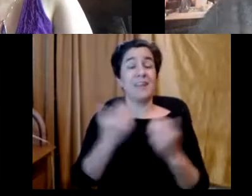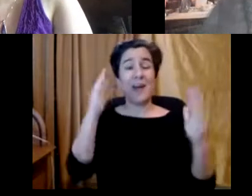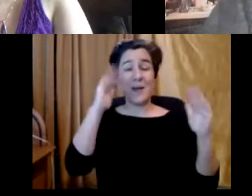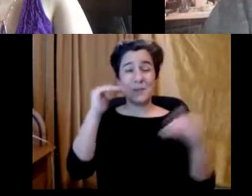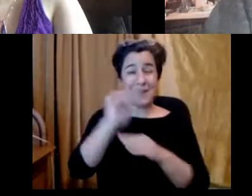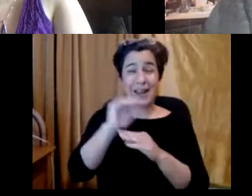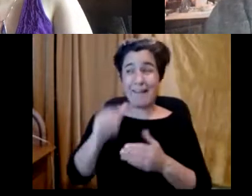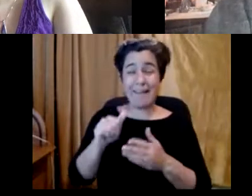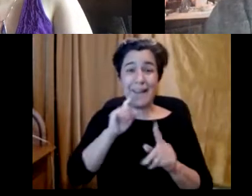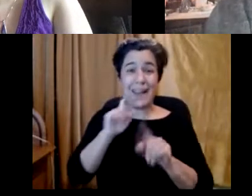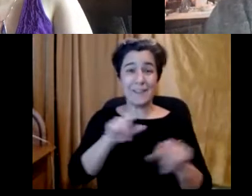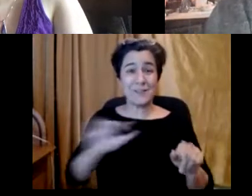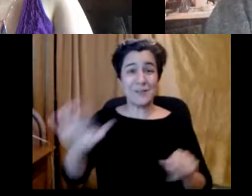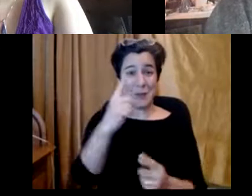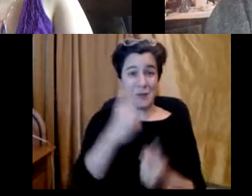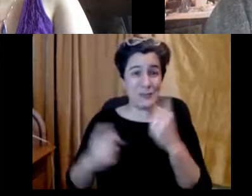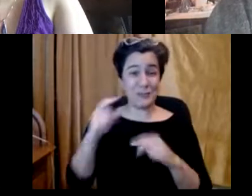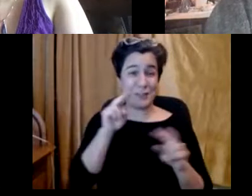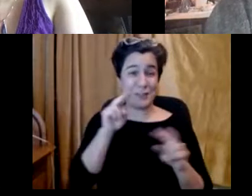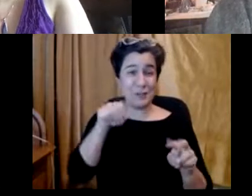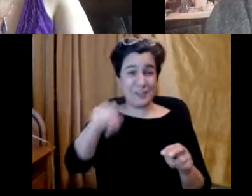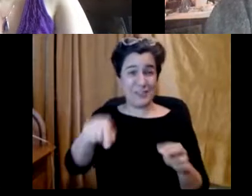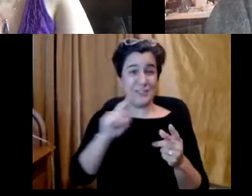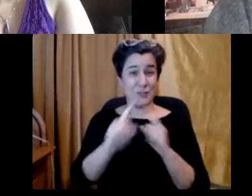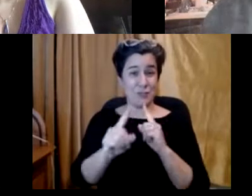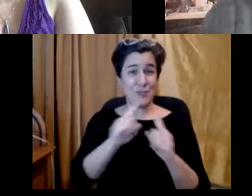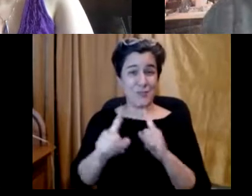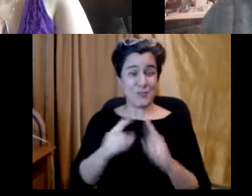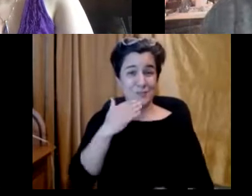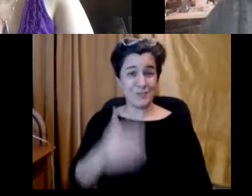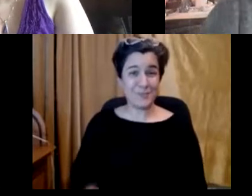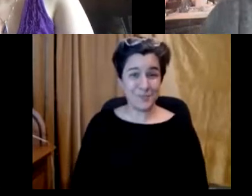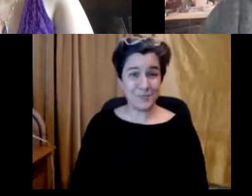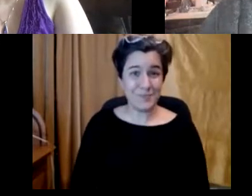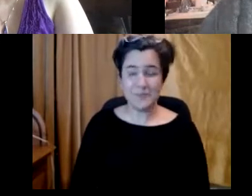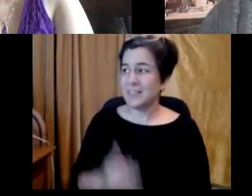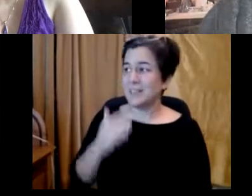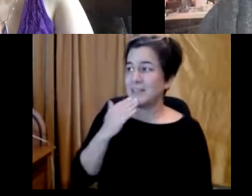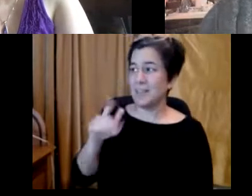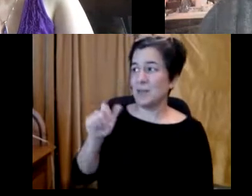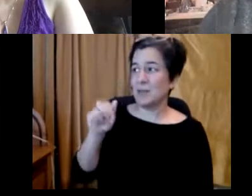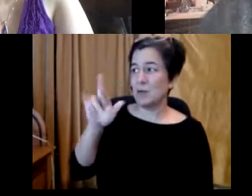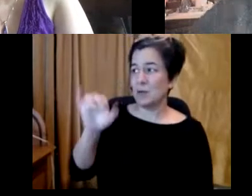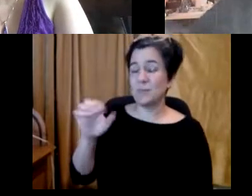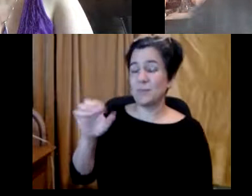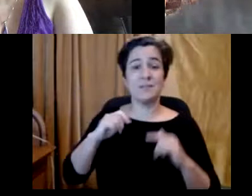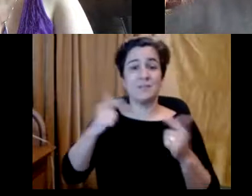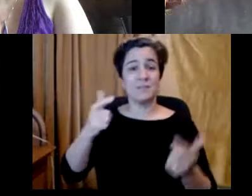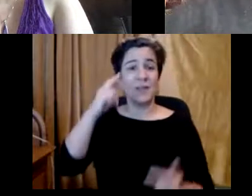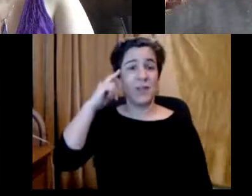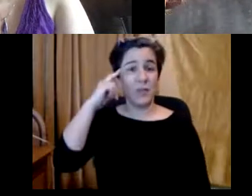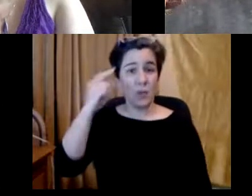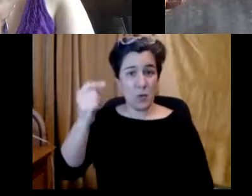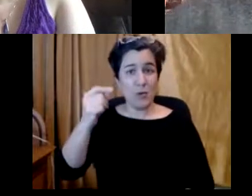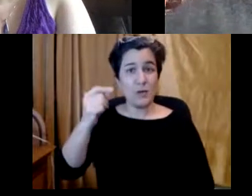forward to it. Thank you. Great, thanks, Laurie. All right, we've got Thorne next, and then the Shift Witch,